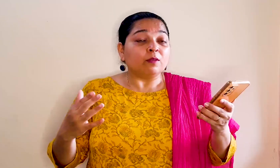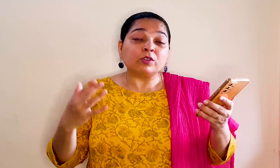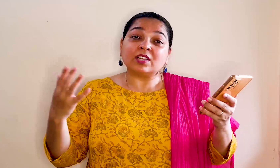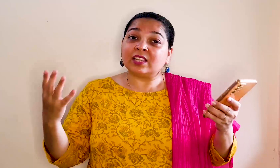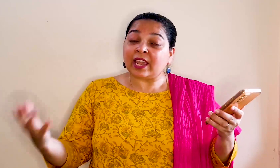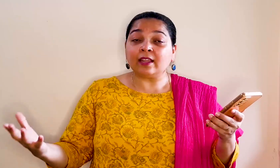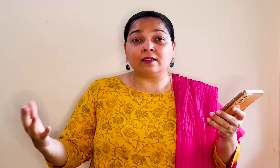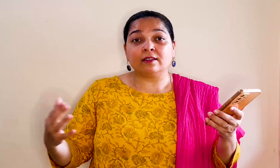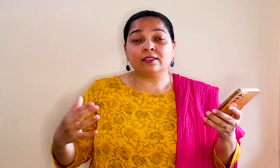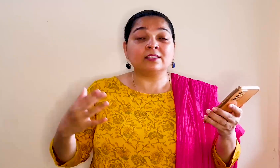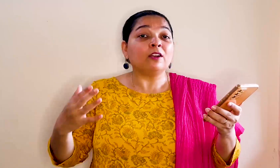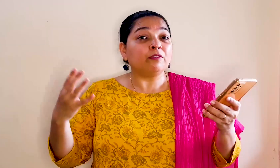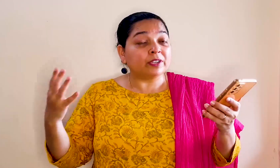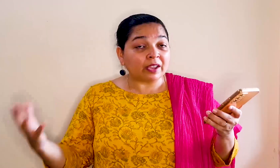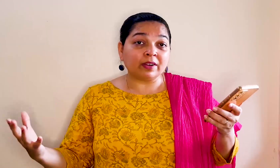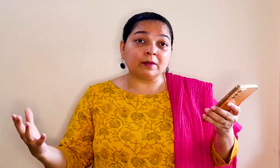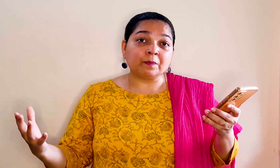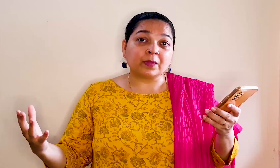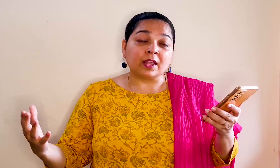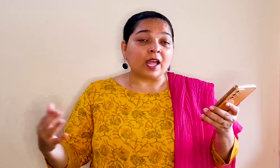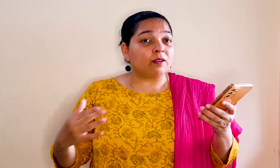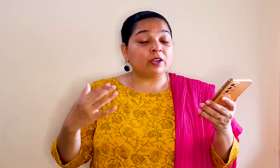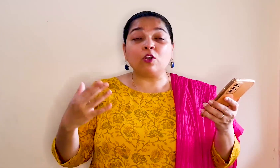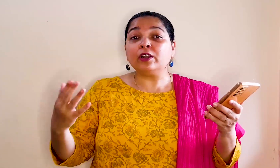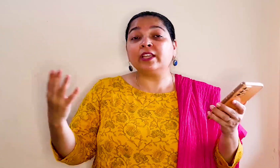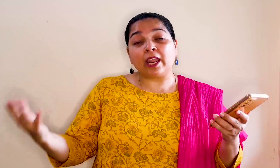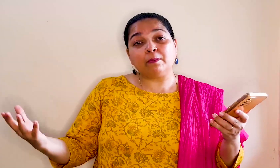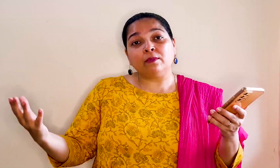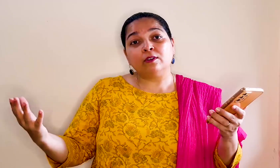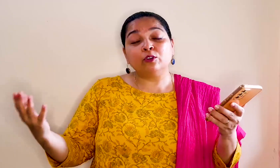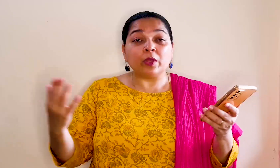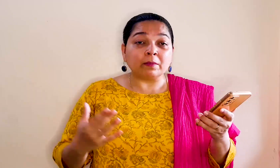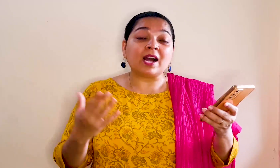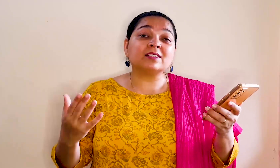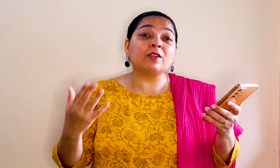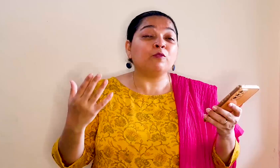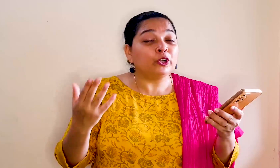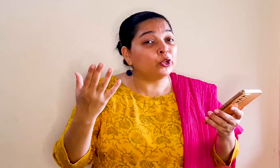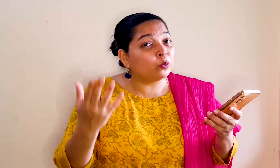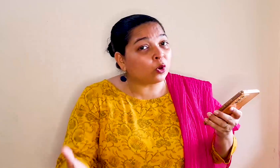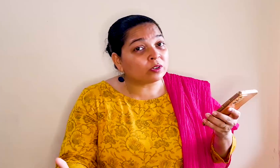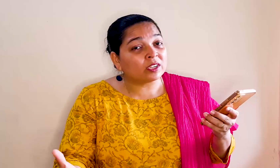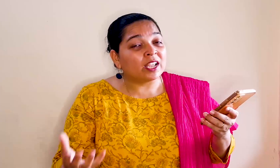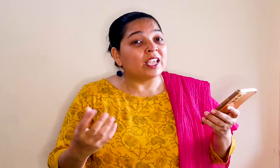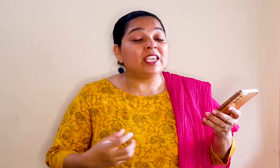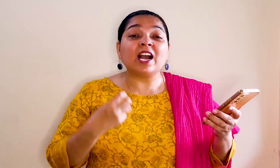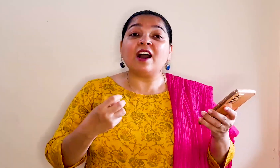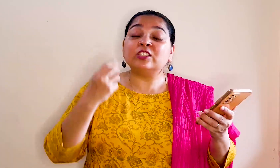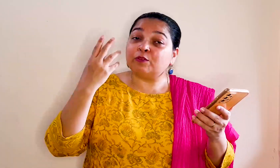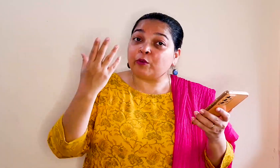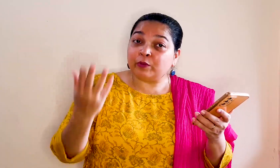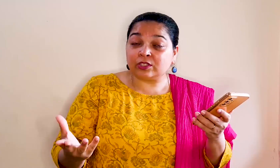he was a king, son of David. And when God came to him asking, what do you want?